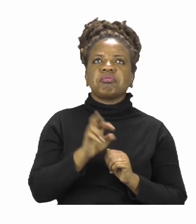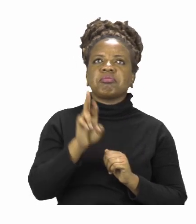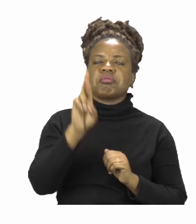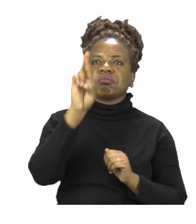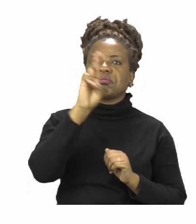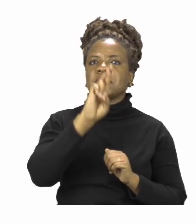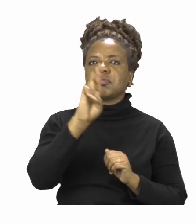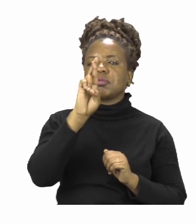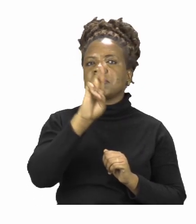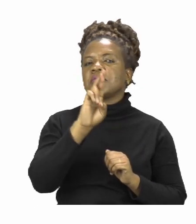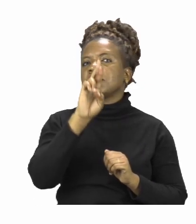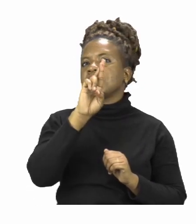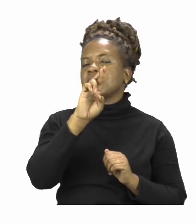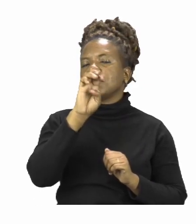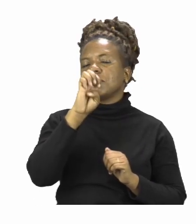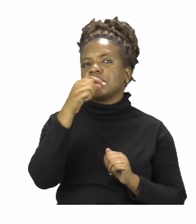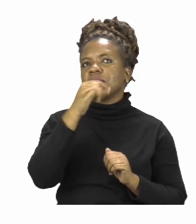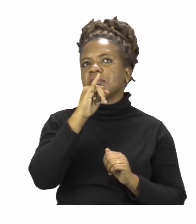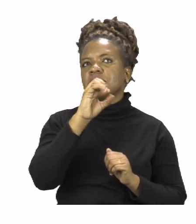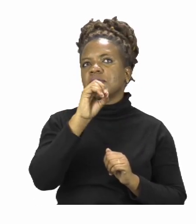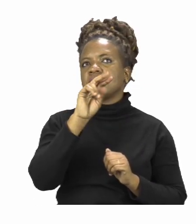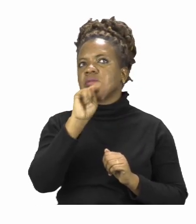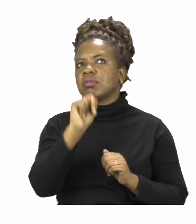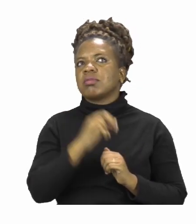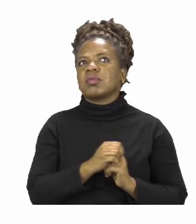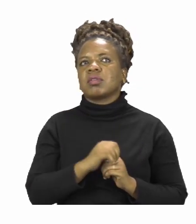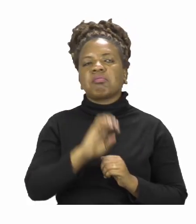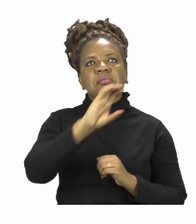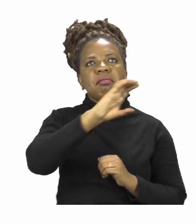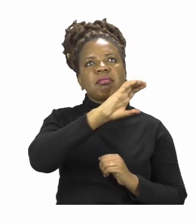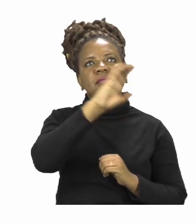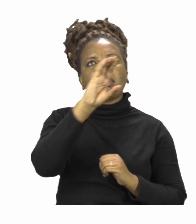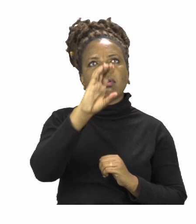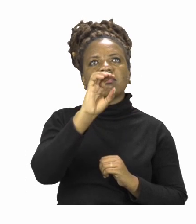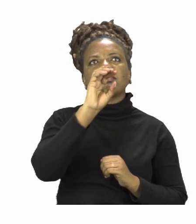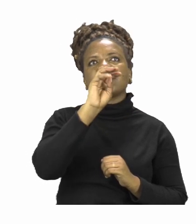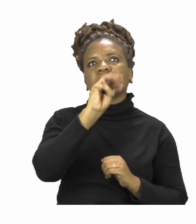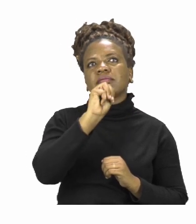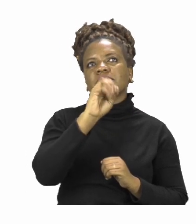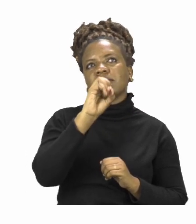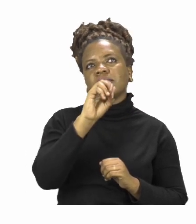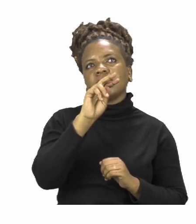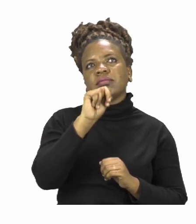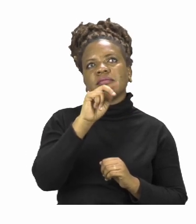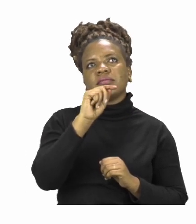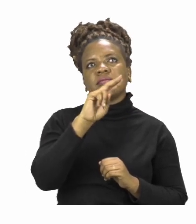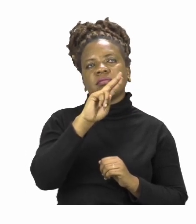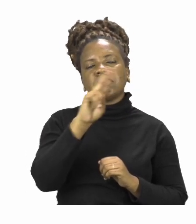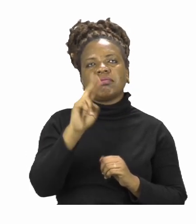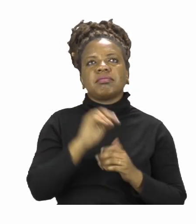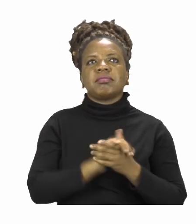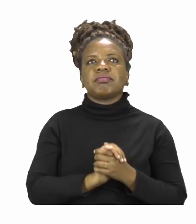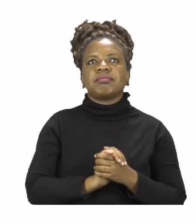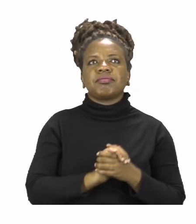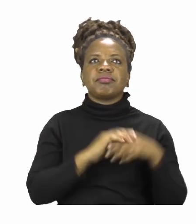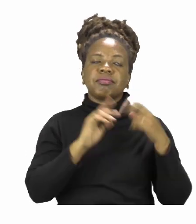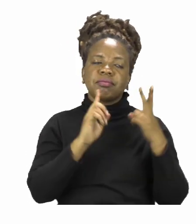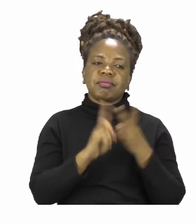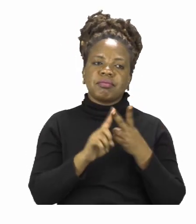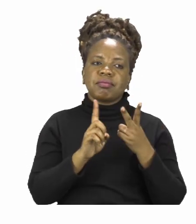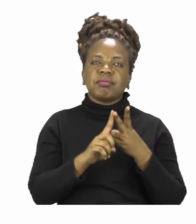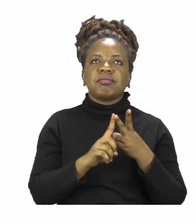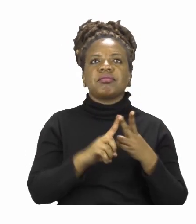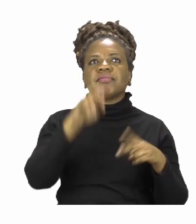but just a month, not any specific month. Then a proper noun is the name of